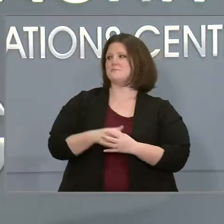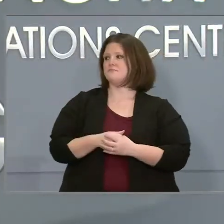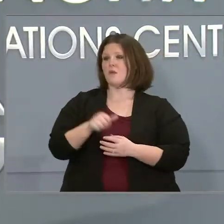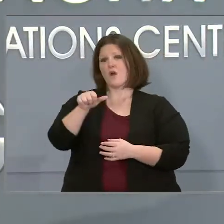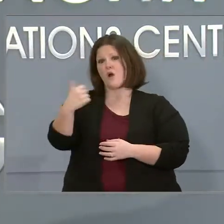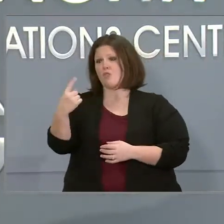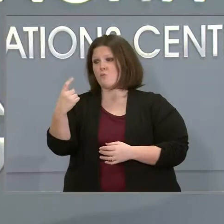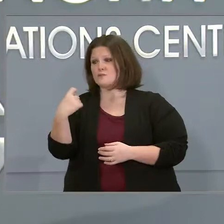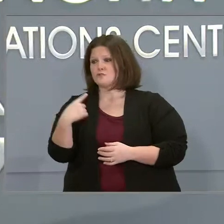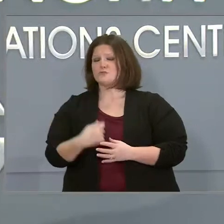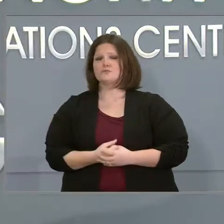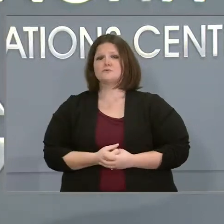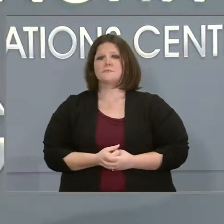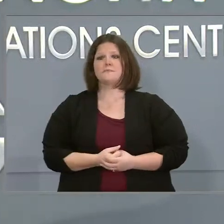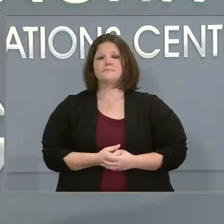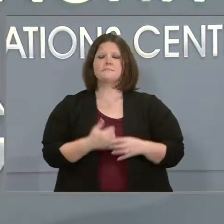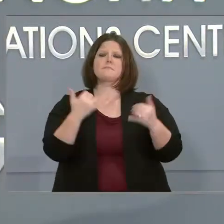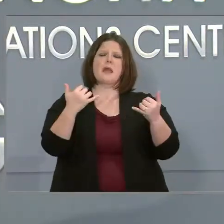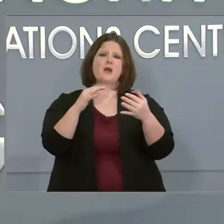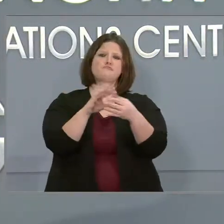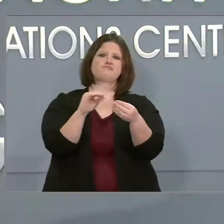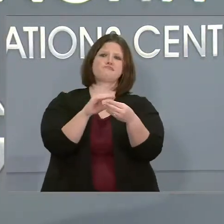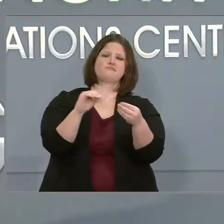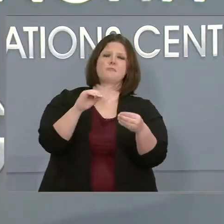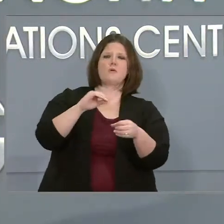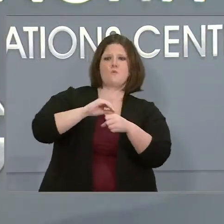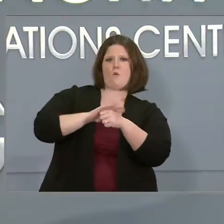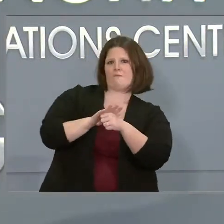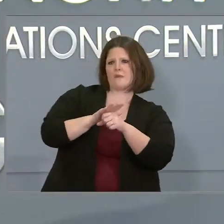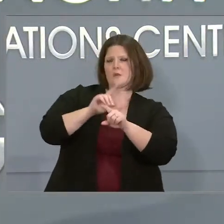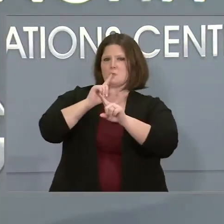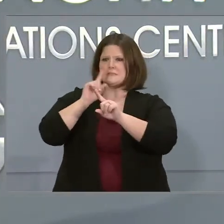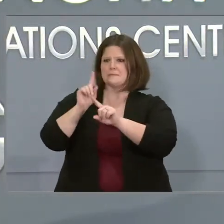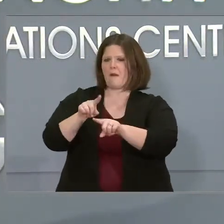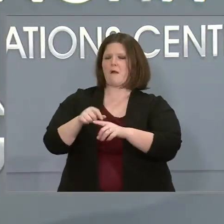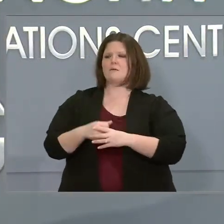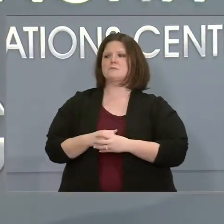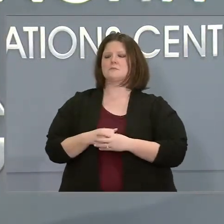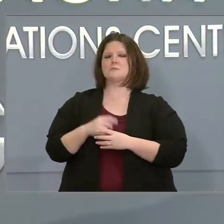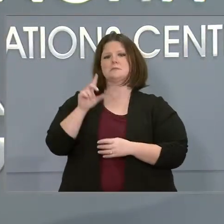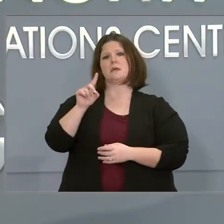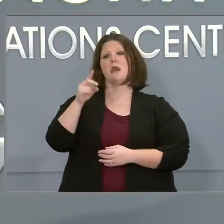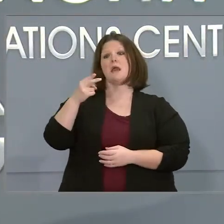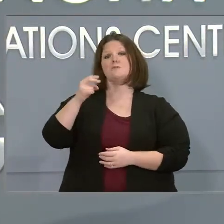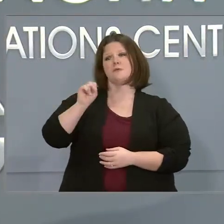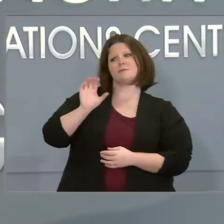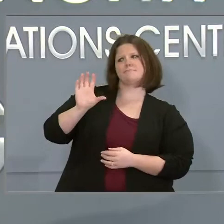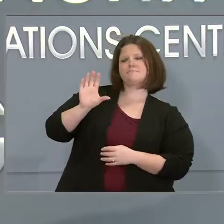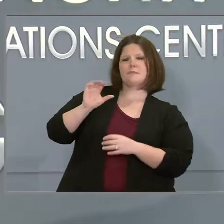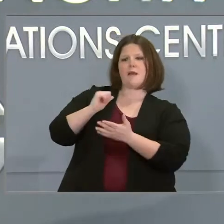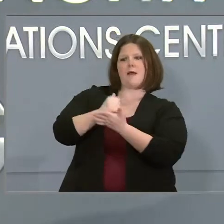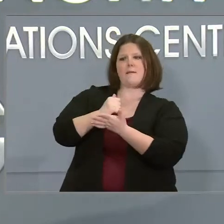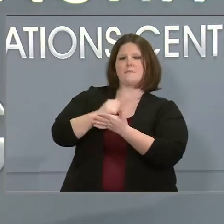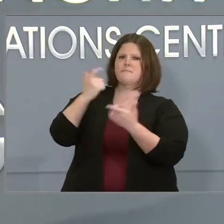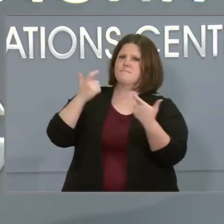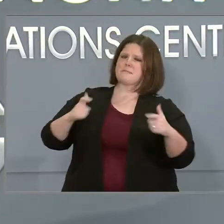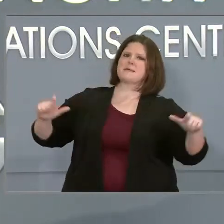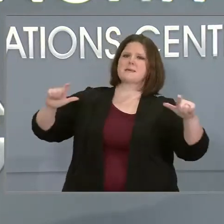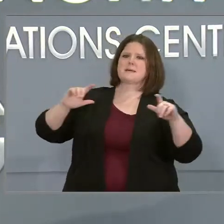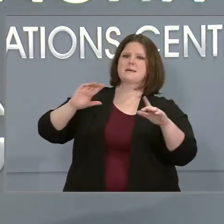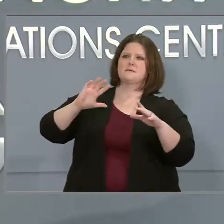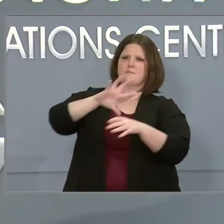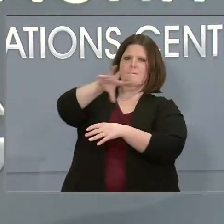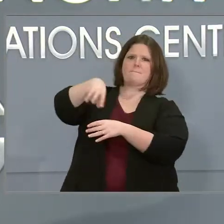Well, and this is more, we talked about the COVID-19 response, and of course the Department of Health and Human Services, gigantic part of your